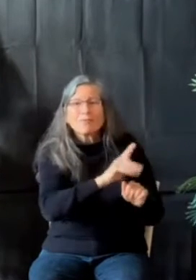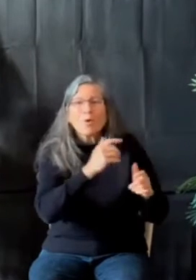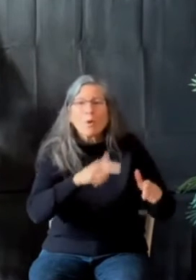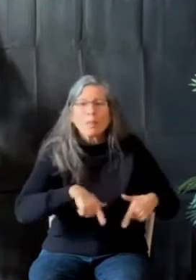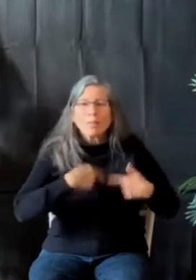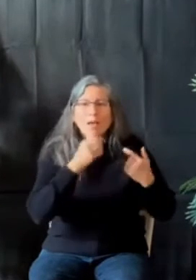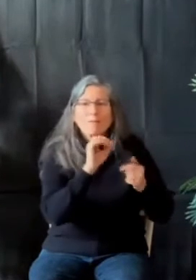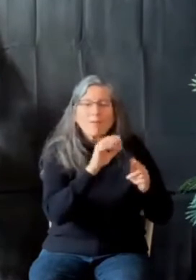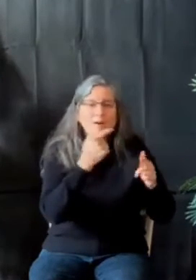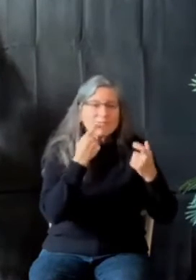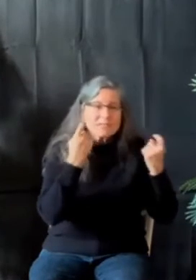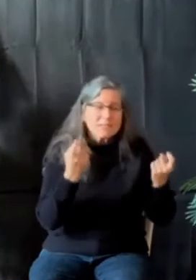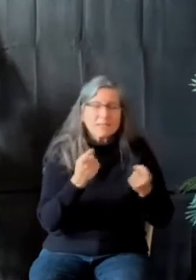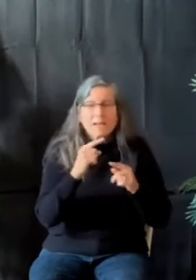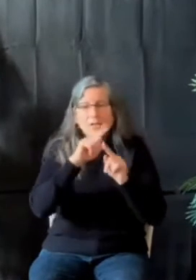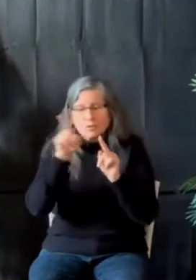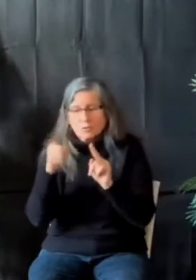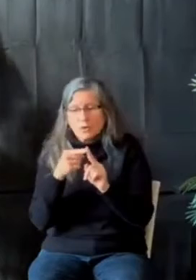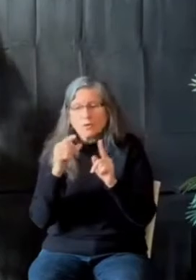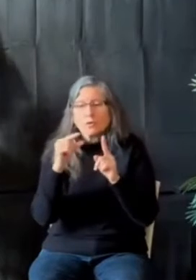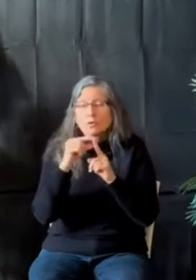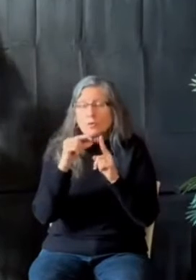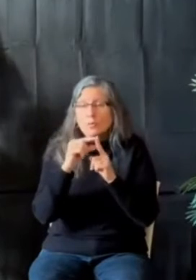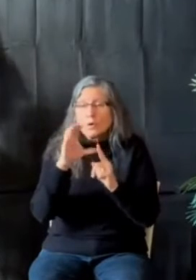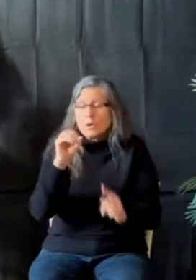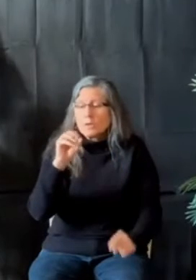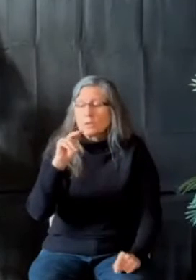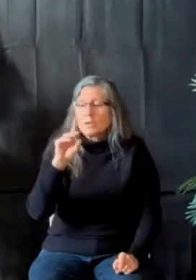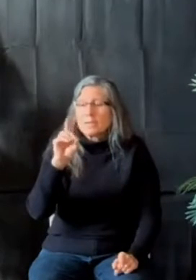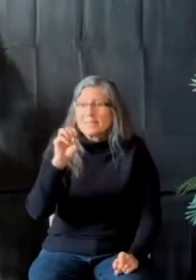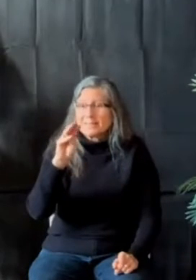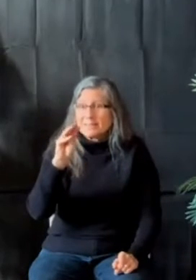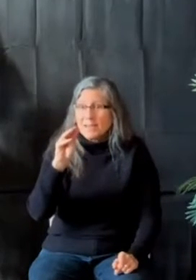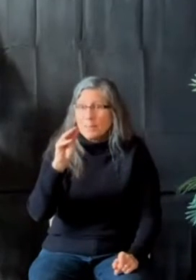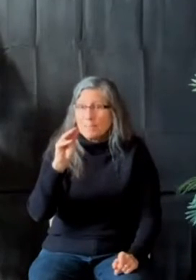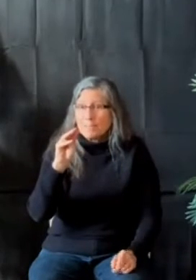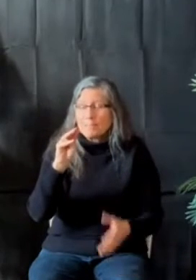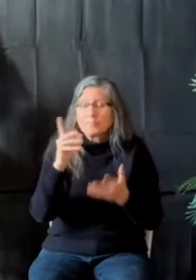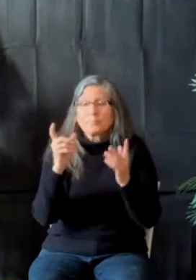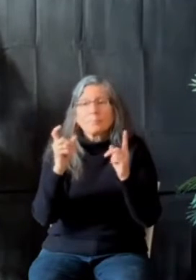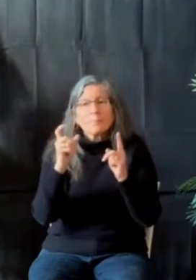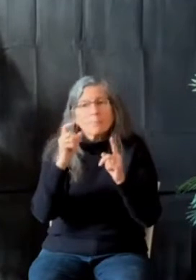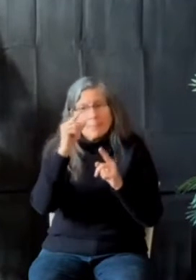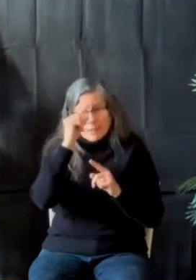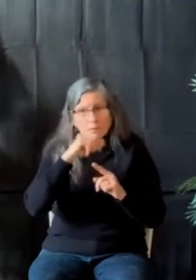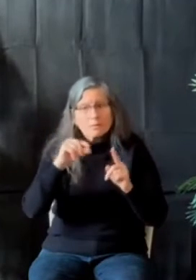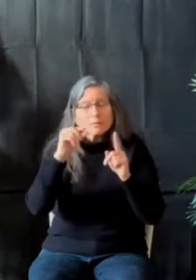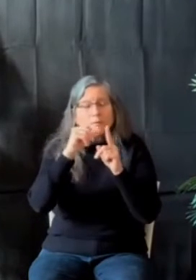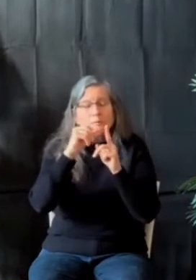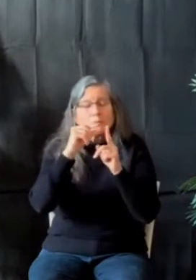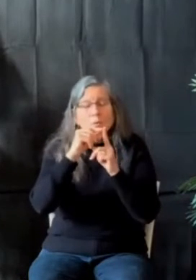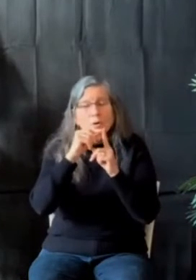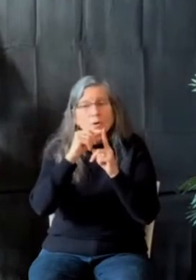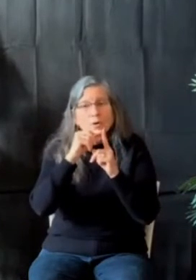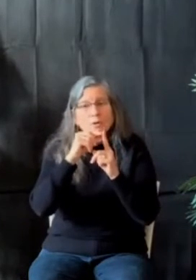you to circle that word condemn. Now the word condemn there in the Greek is the word katakrino.